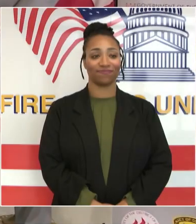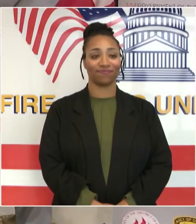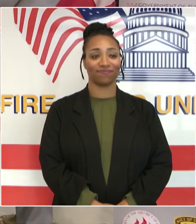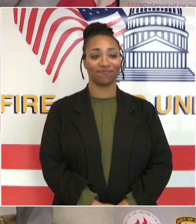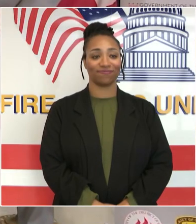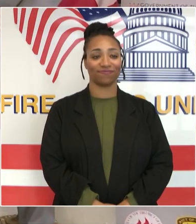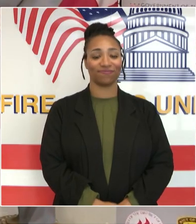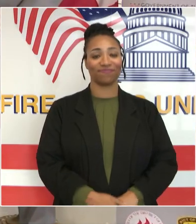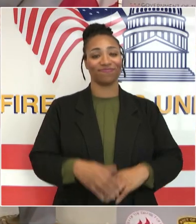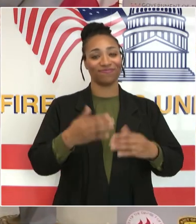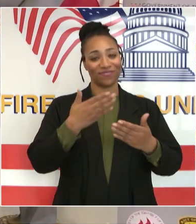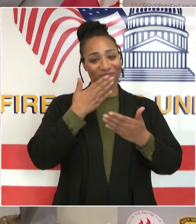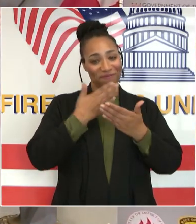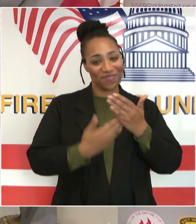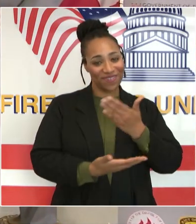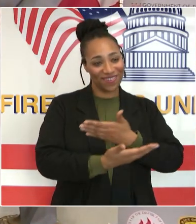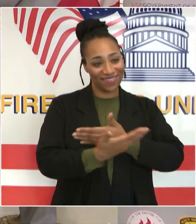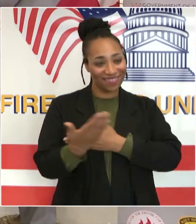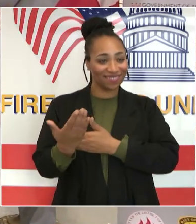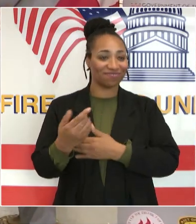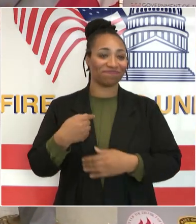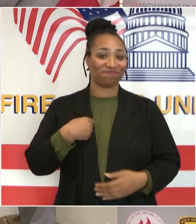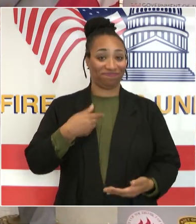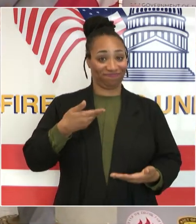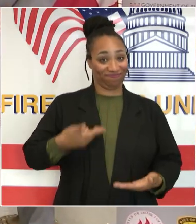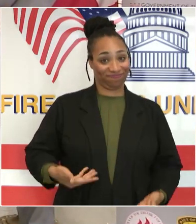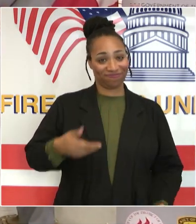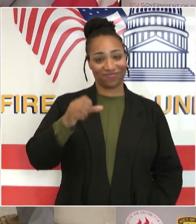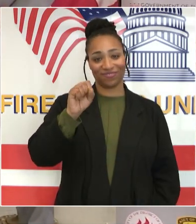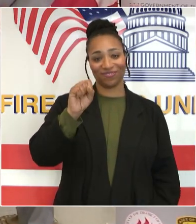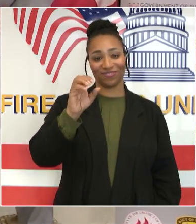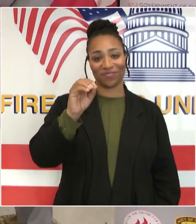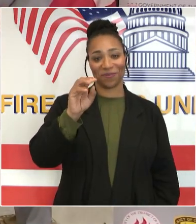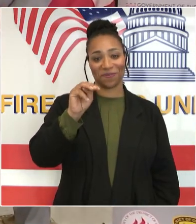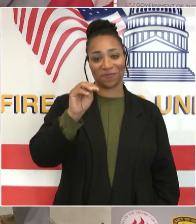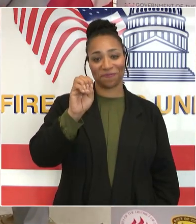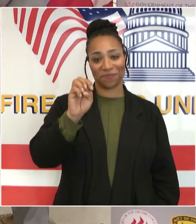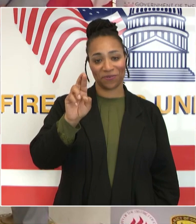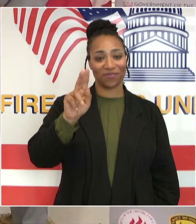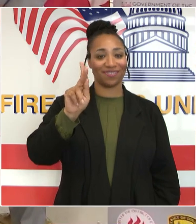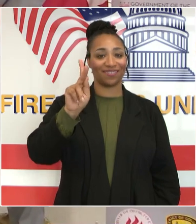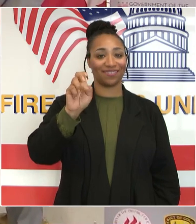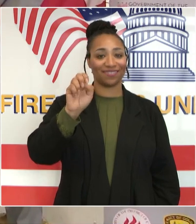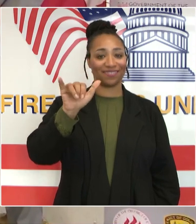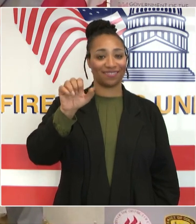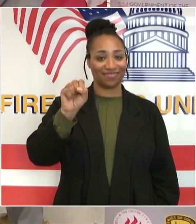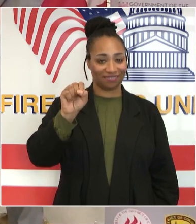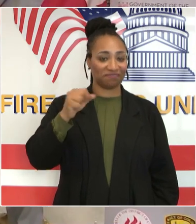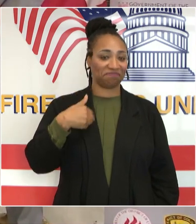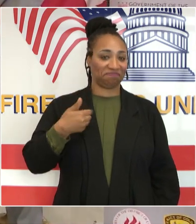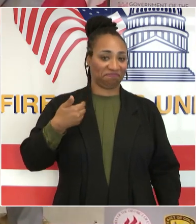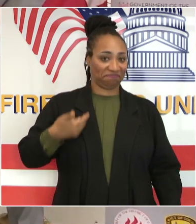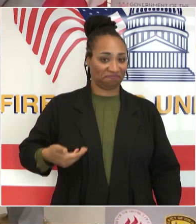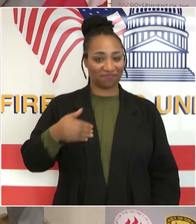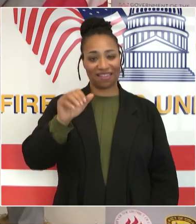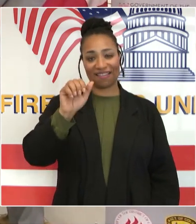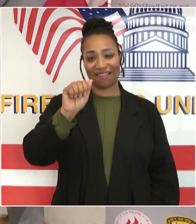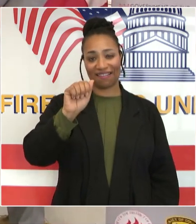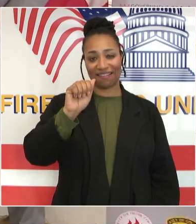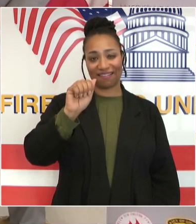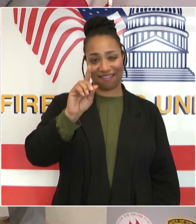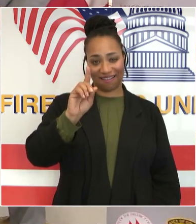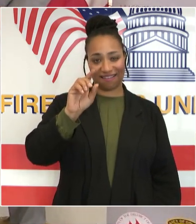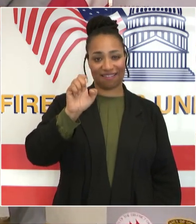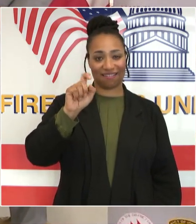Good morning. My name is Summer Keys, better known as Cadet Keys at the moment. I am 21 years old, and I am a member of